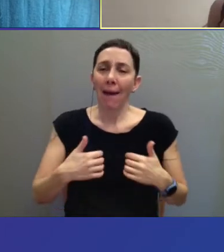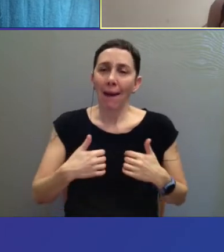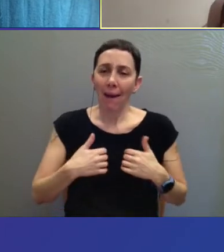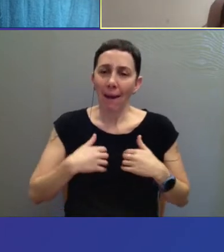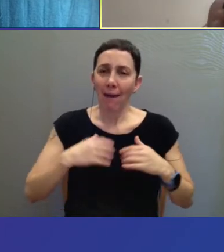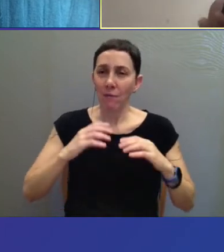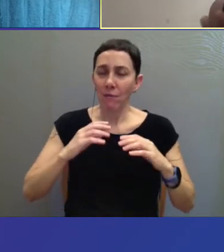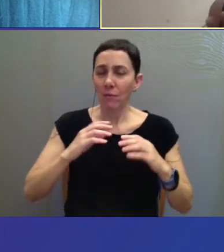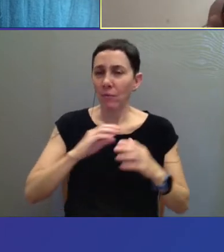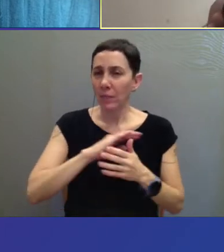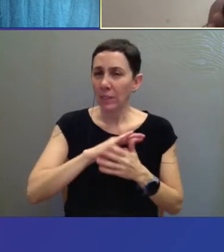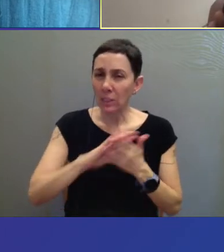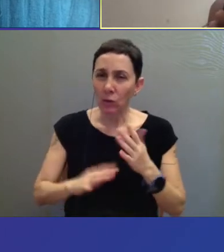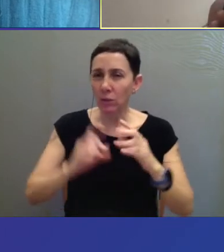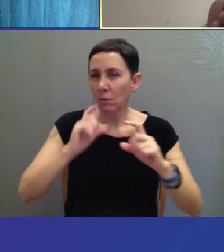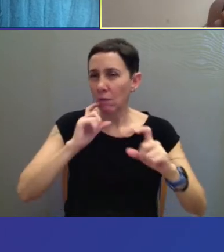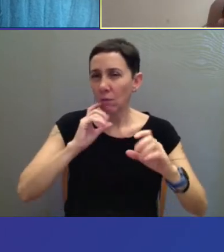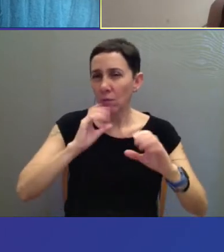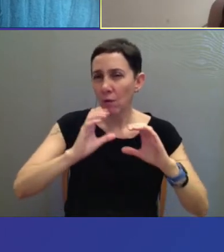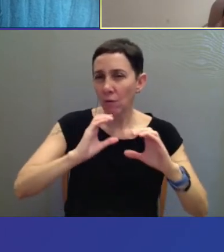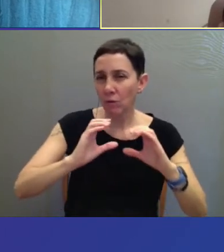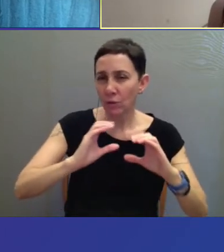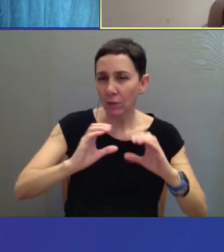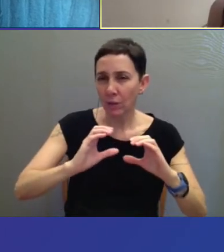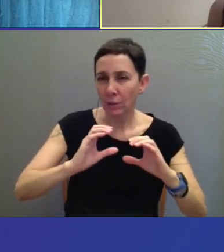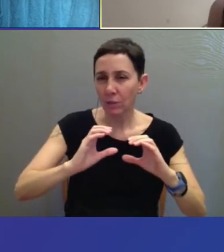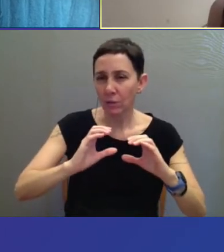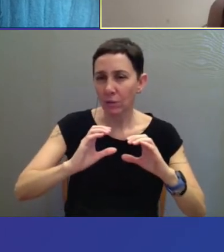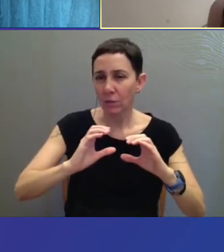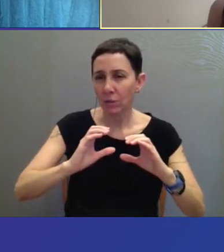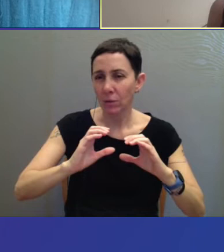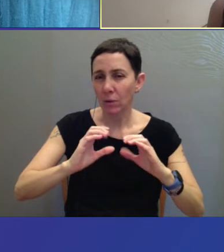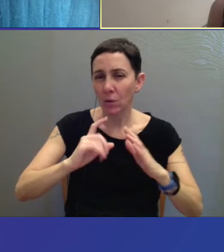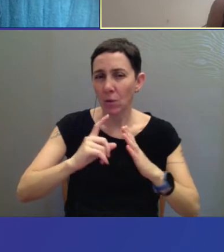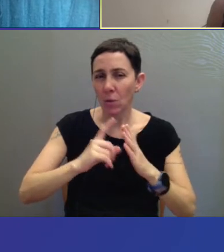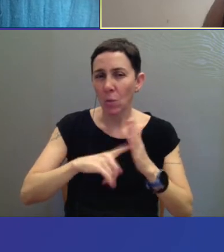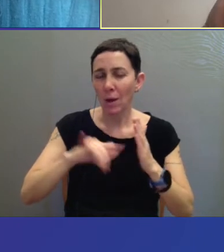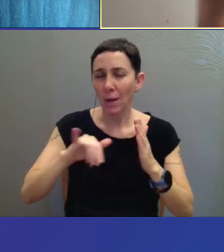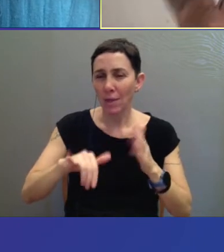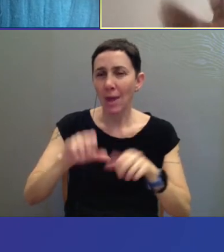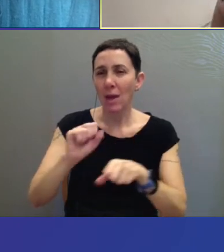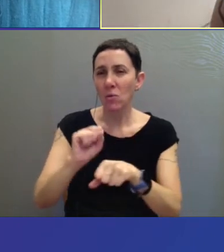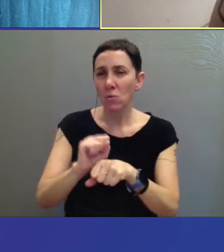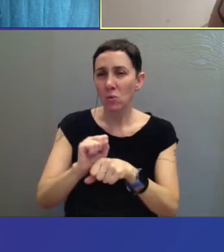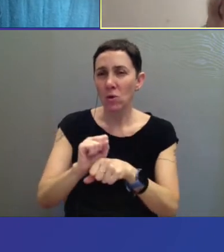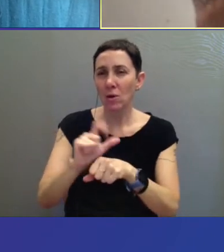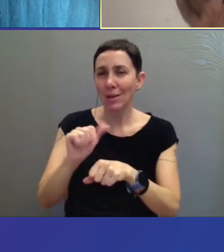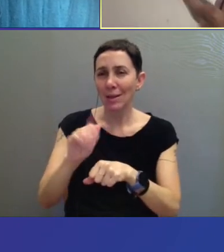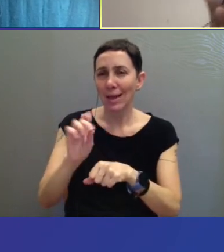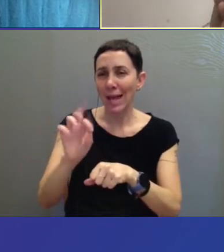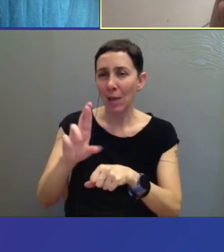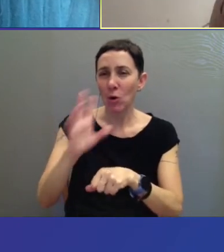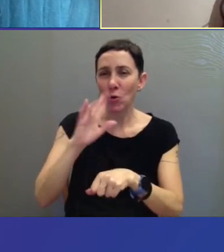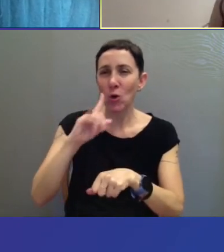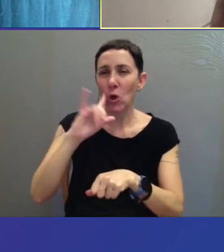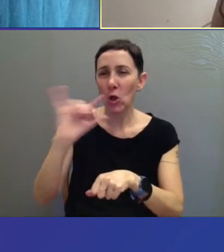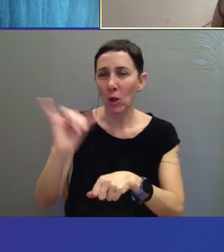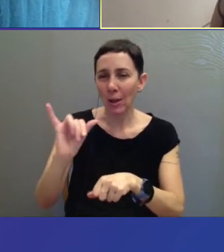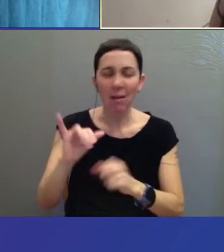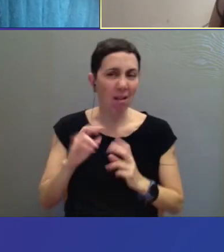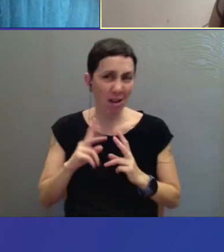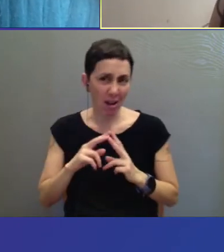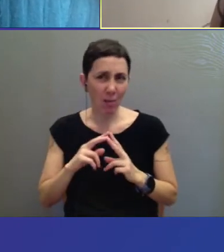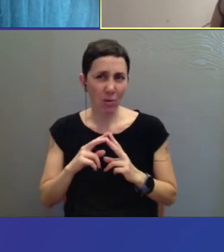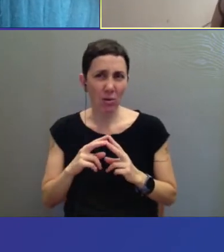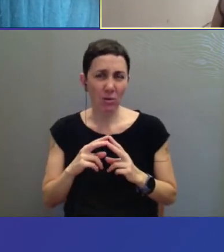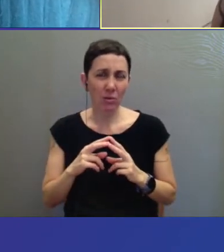of conversations about what that labor is going to look like. You said a couple, right? You said a couple.